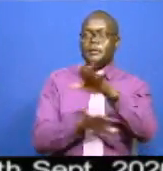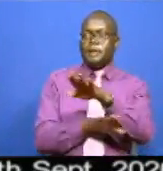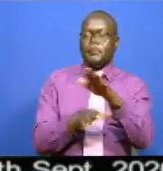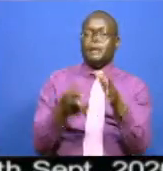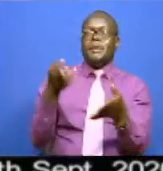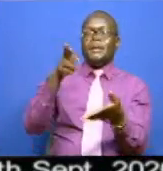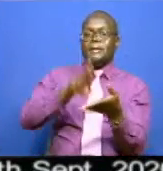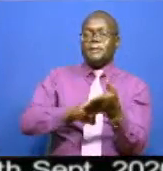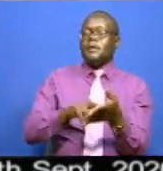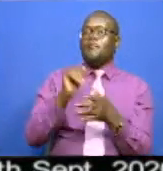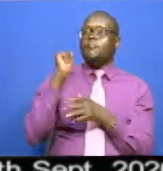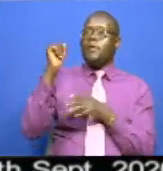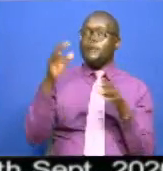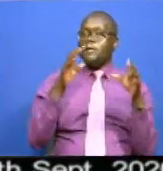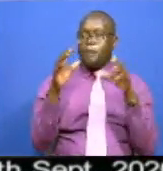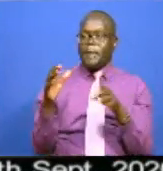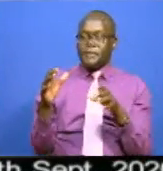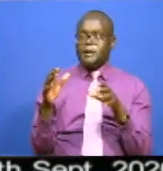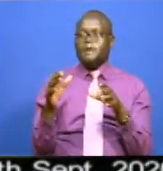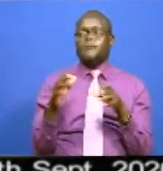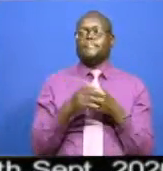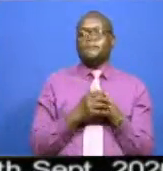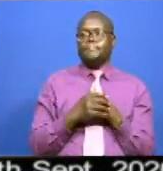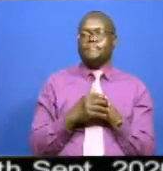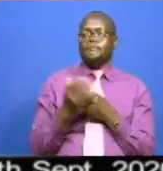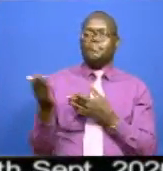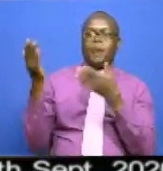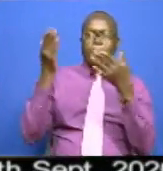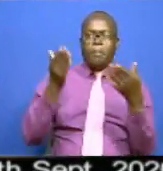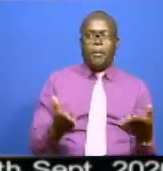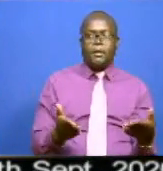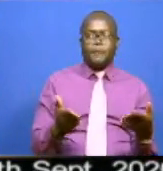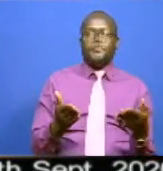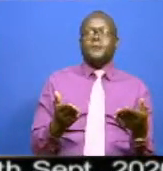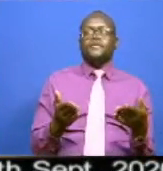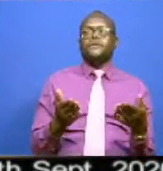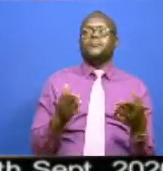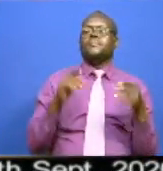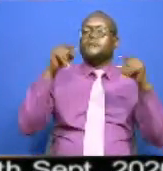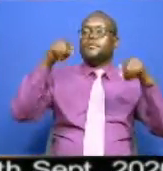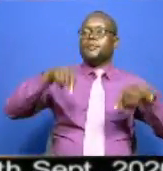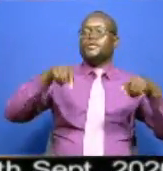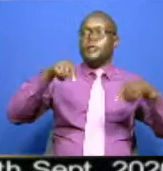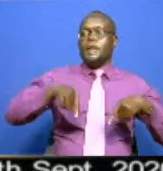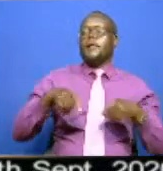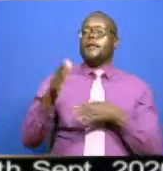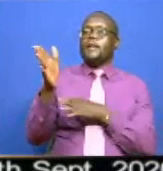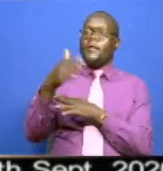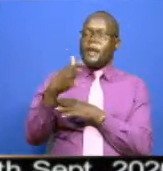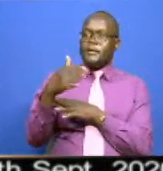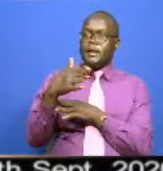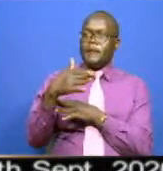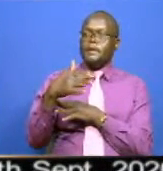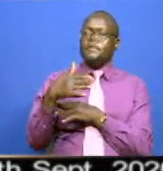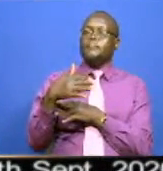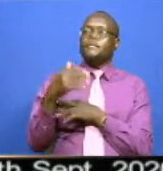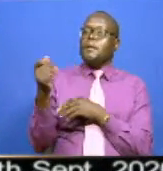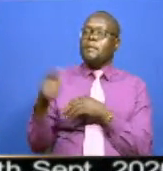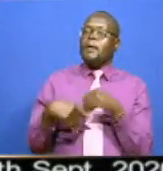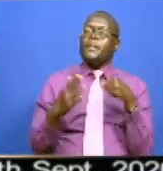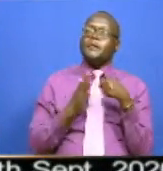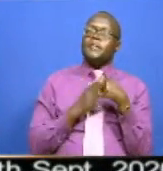of Political Parties, respectively, laid on the table of the House on Thursday, September